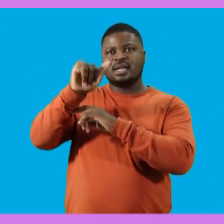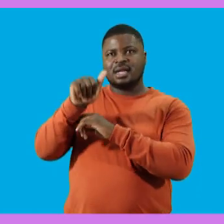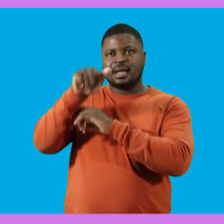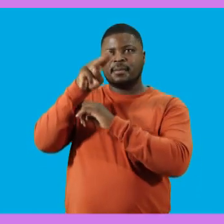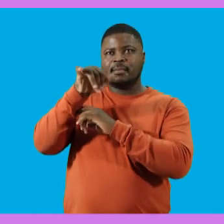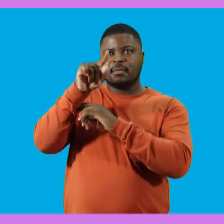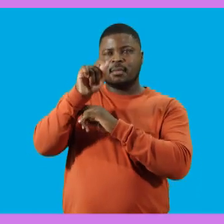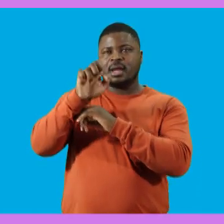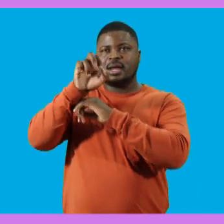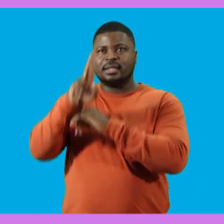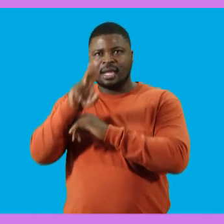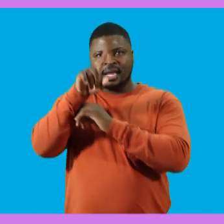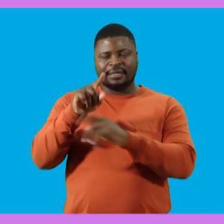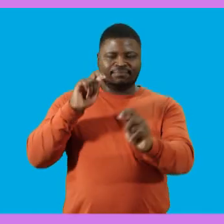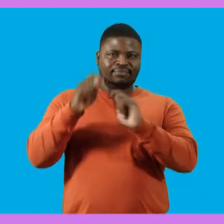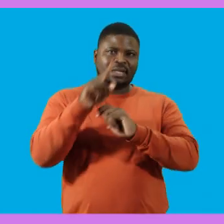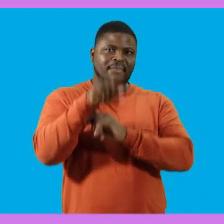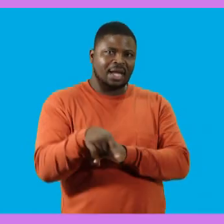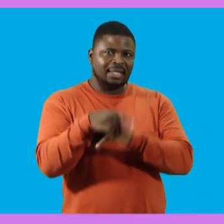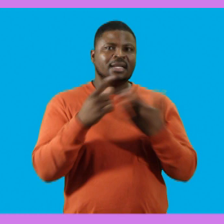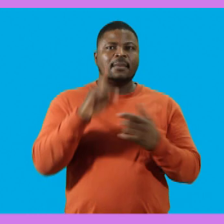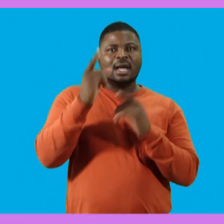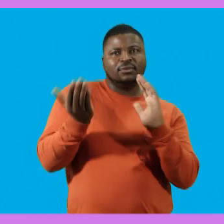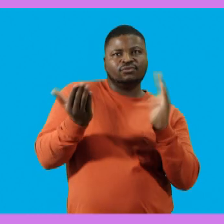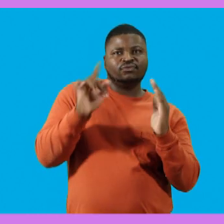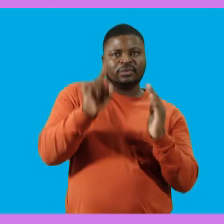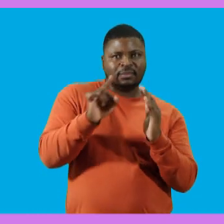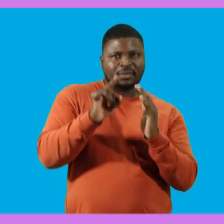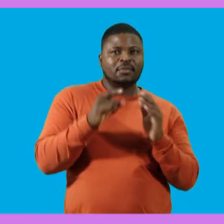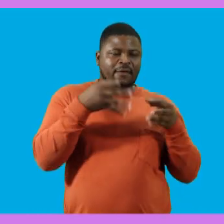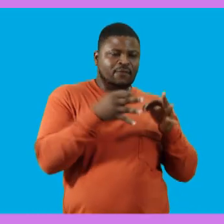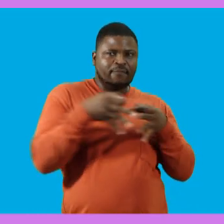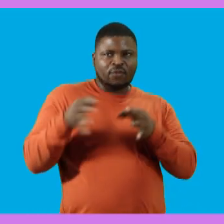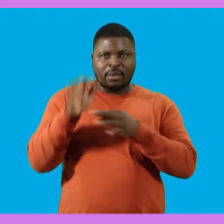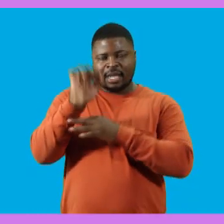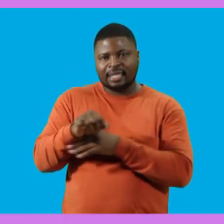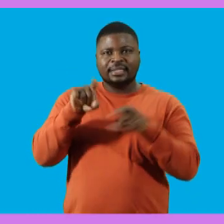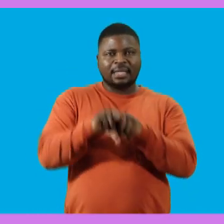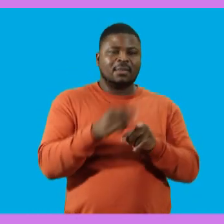3D shapes. You need to be able to differentiate between the 3D shapes.